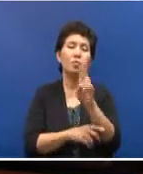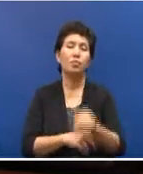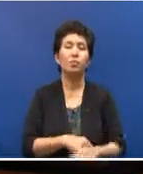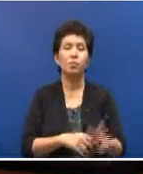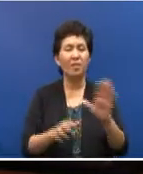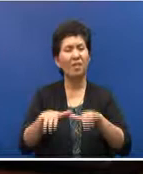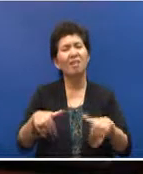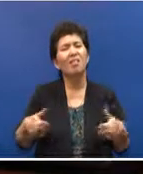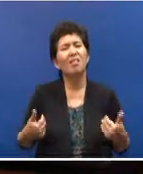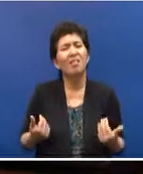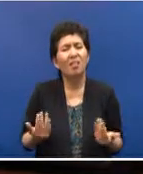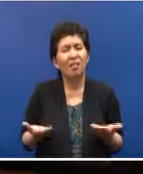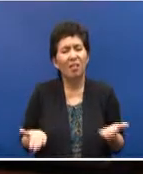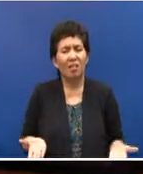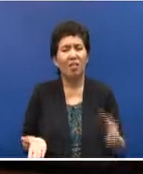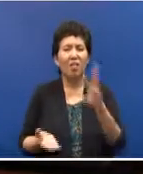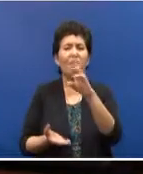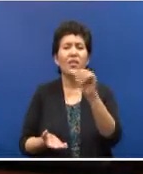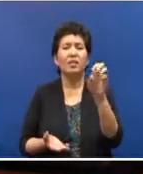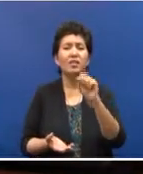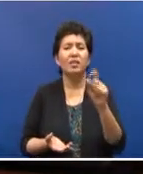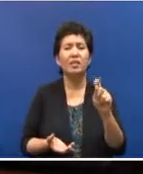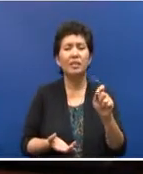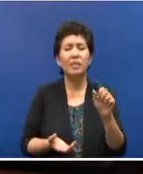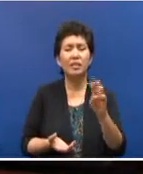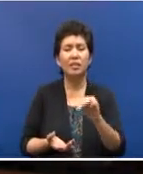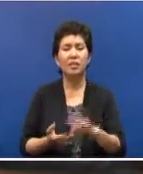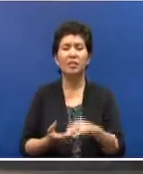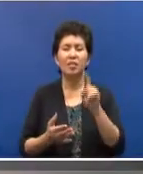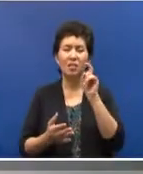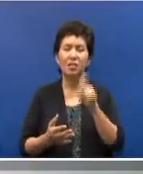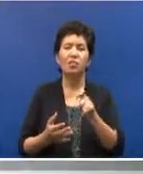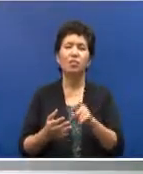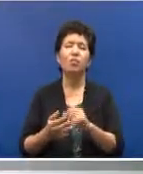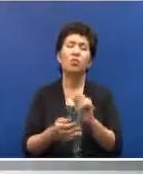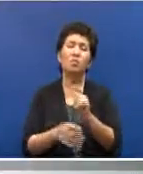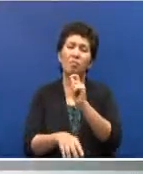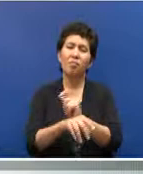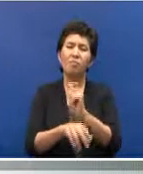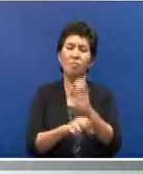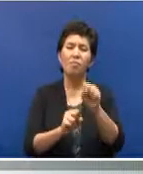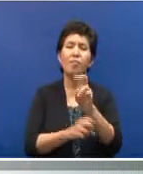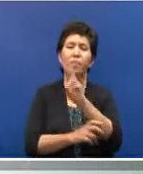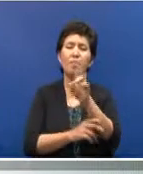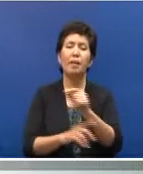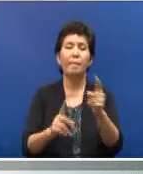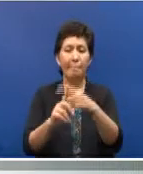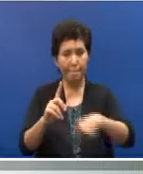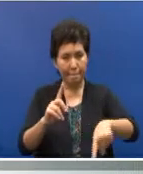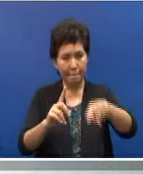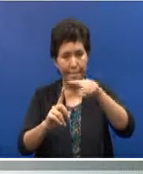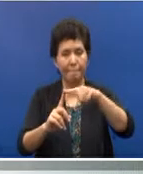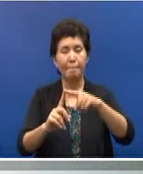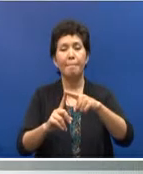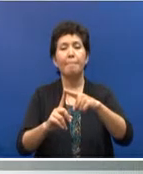Okay, how racism and ethnocentrism will lead to dysfunctional? Okay, when